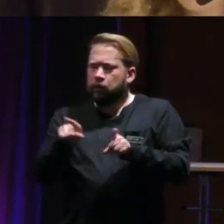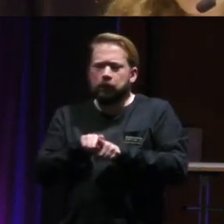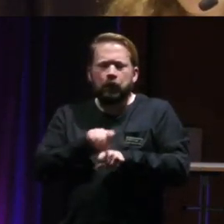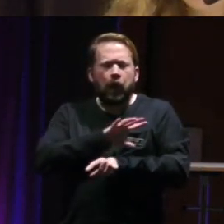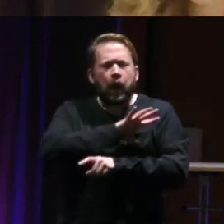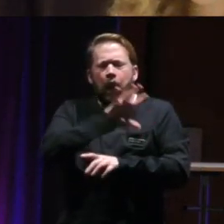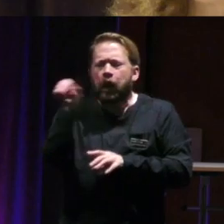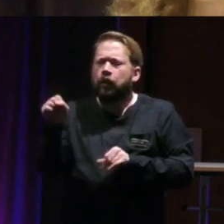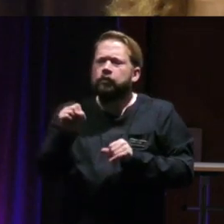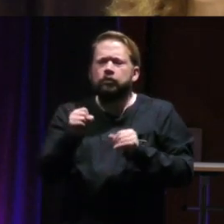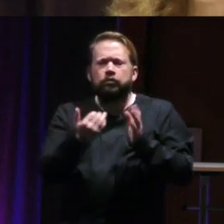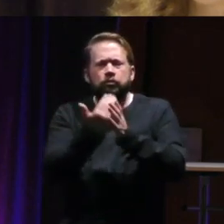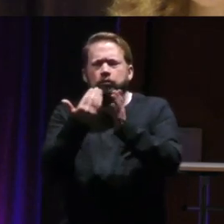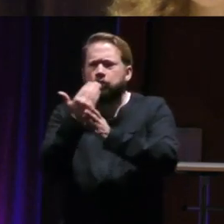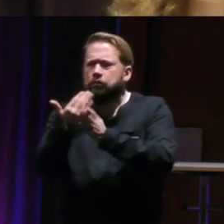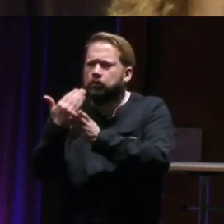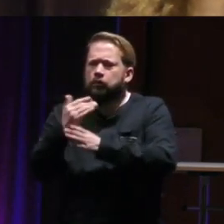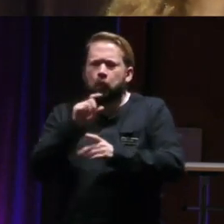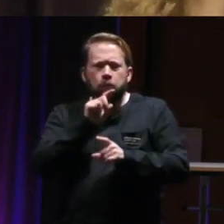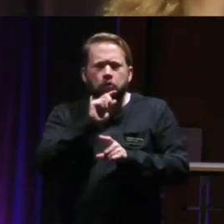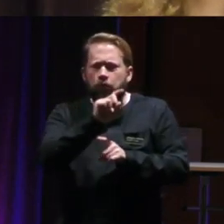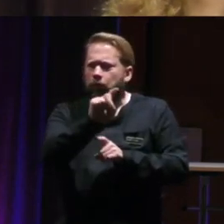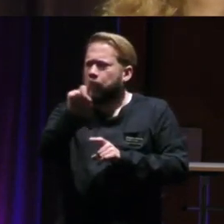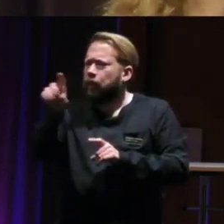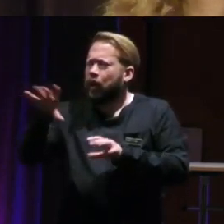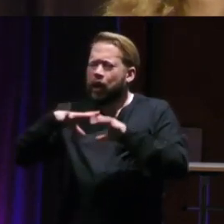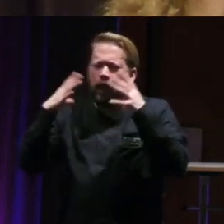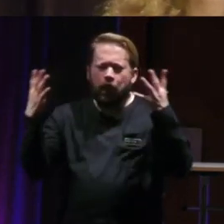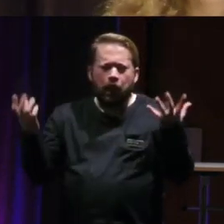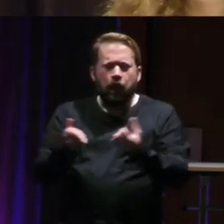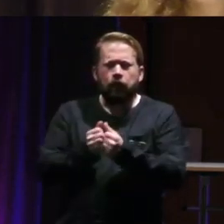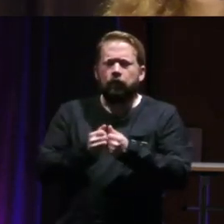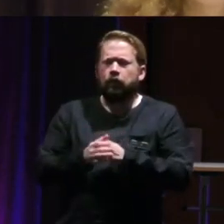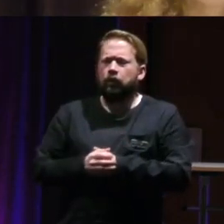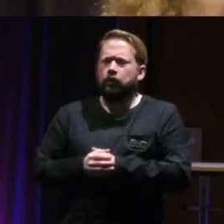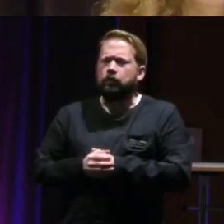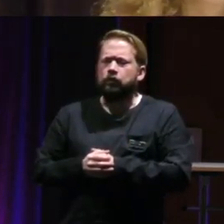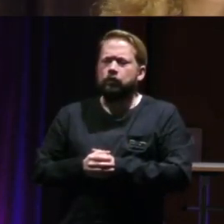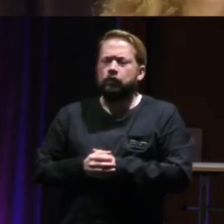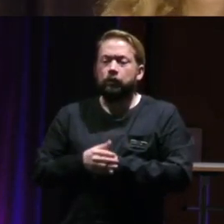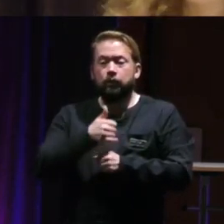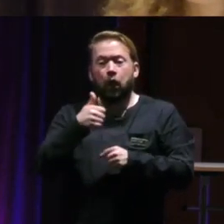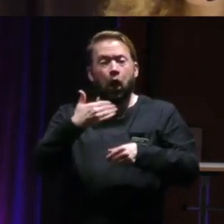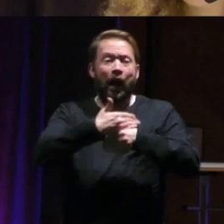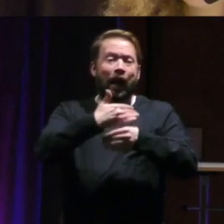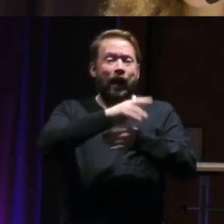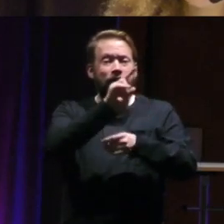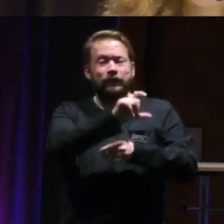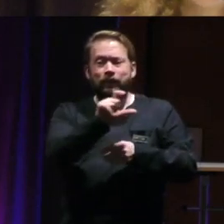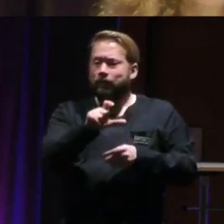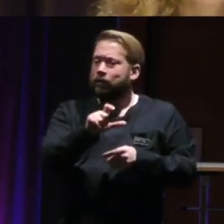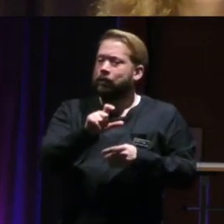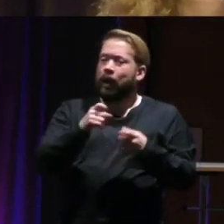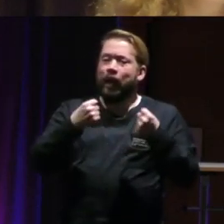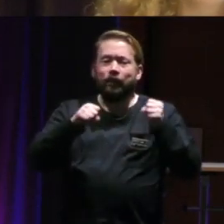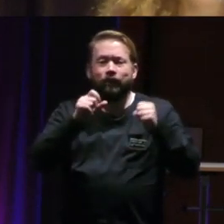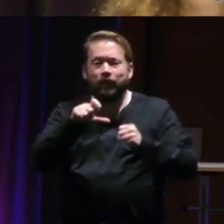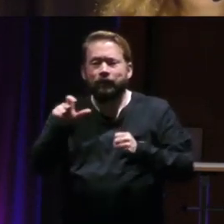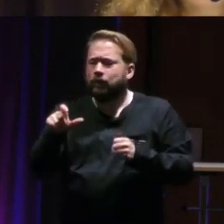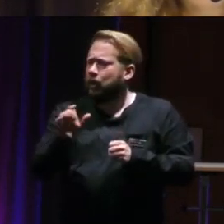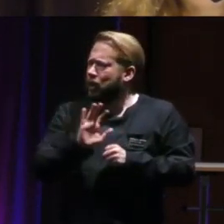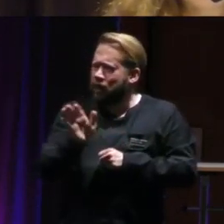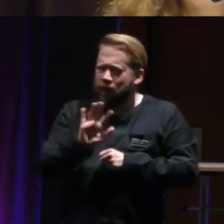became a part of everyday reality. And it's not only about artists or, you know, activists. It could